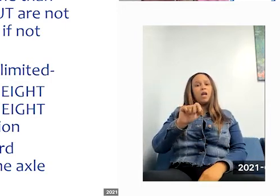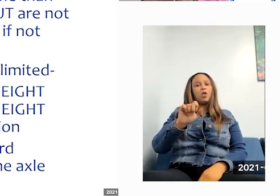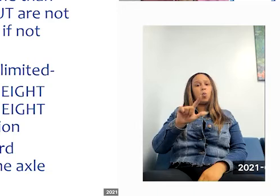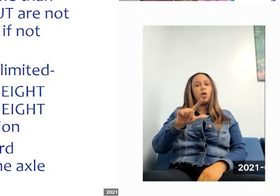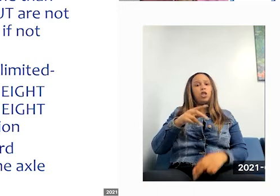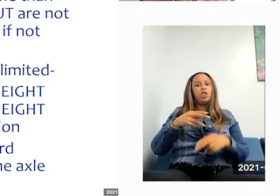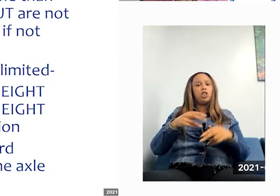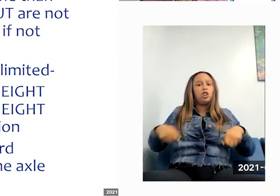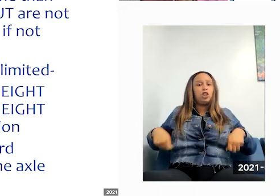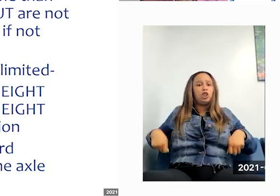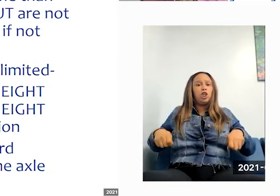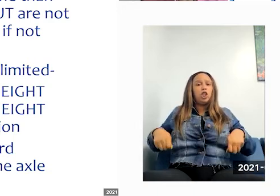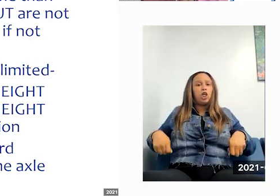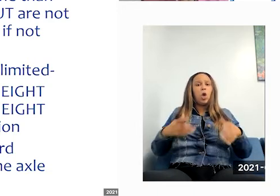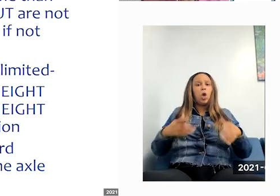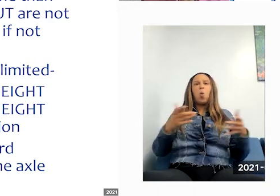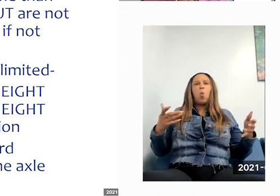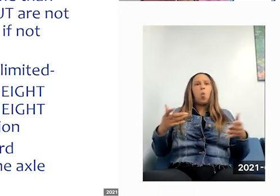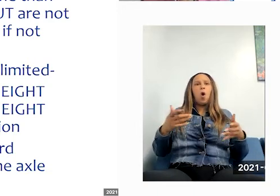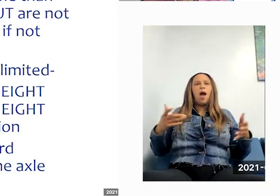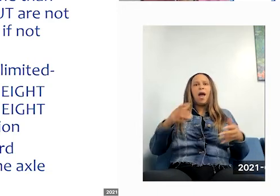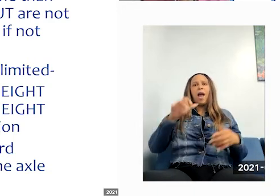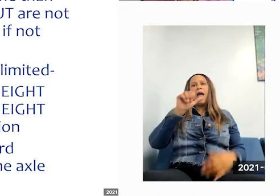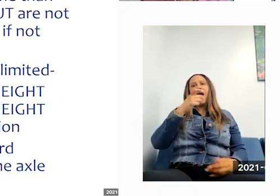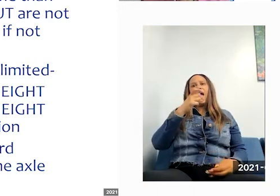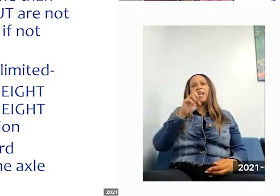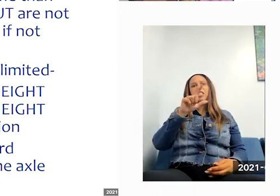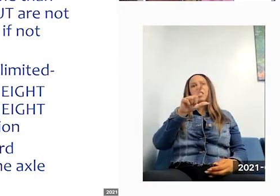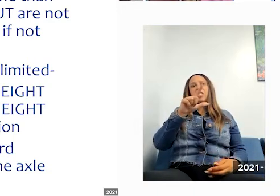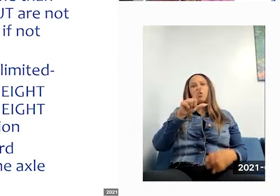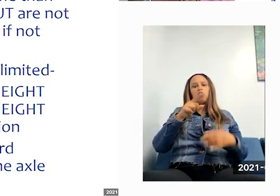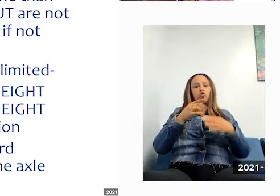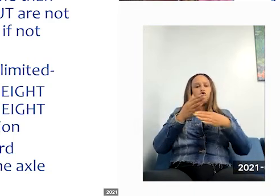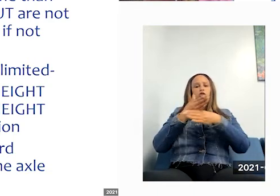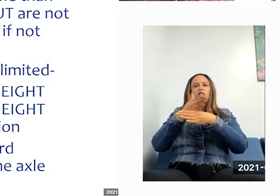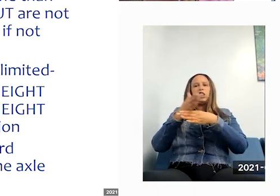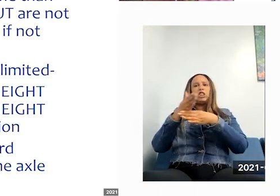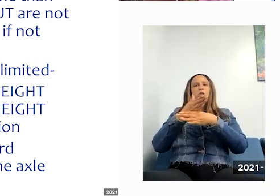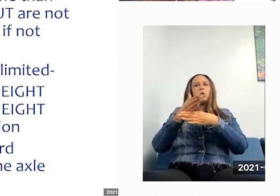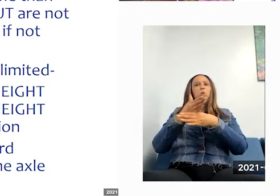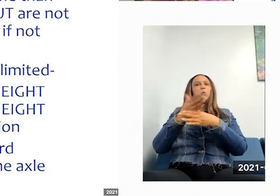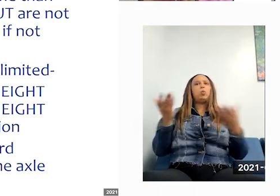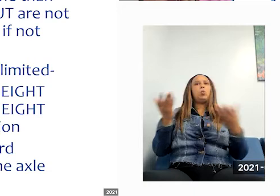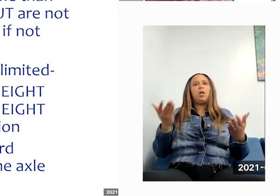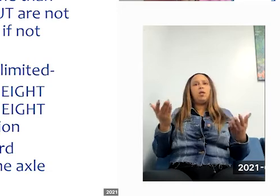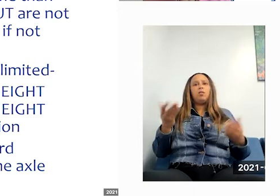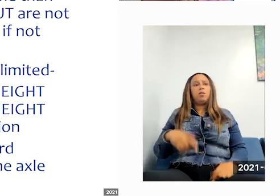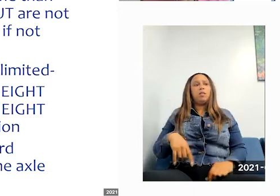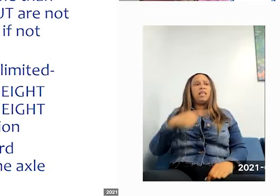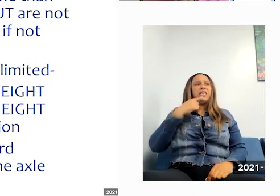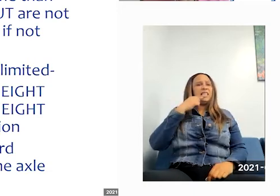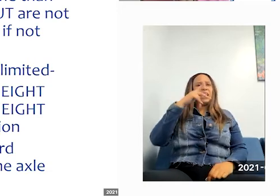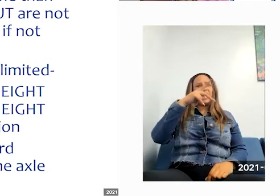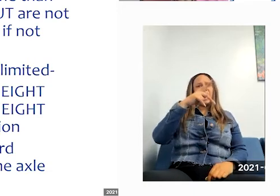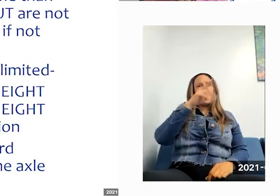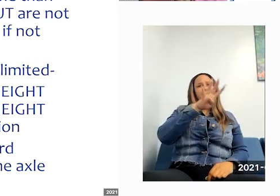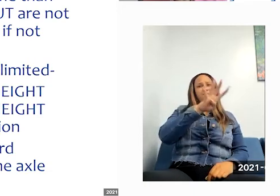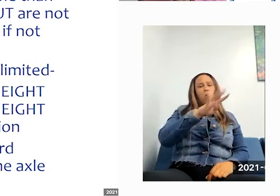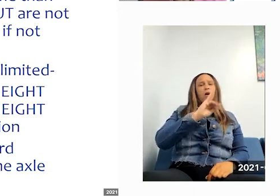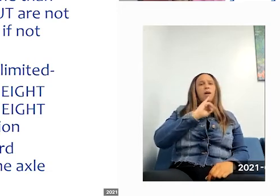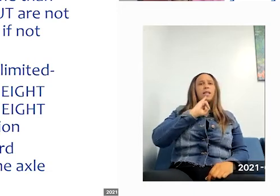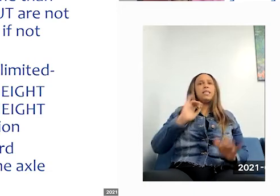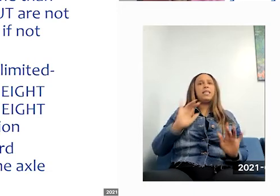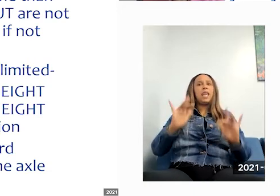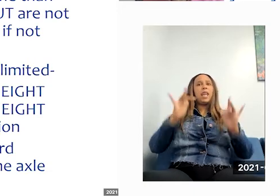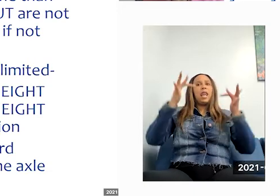of adjustability at that axle? And this is what they call a K4. It's a lightweight. I'm going to